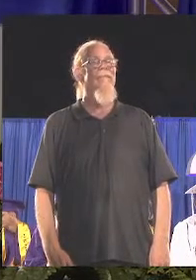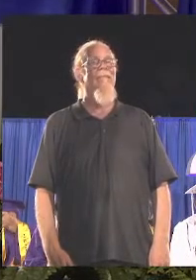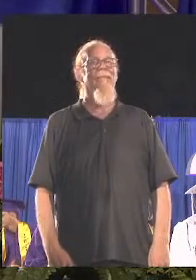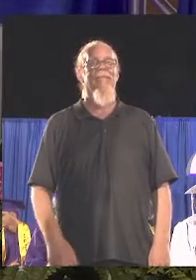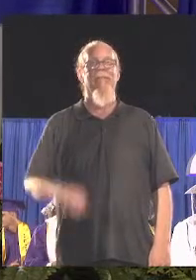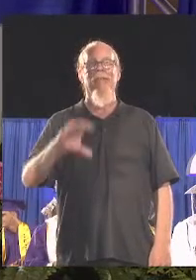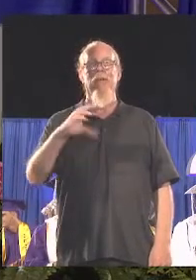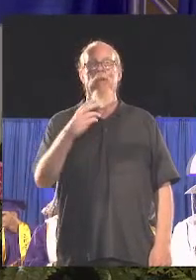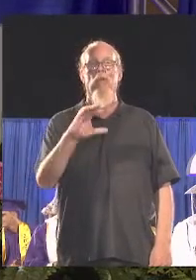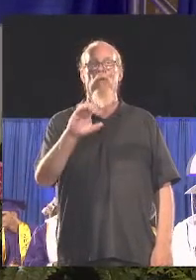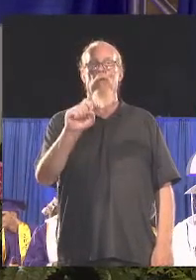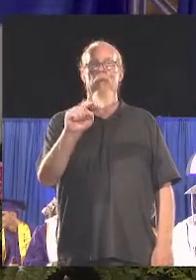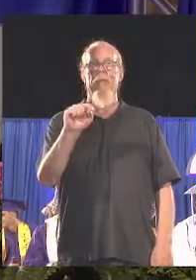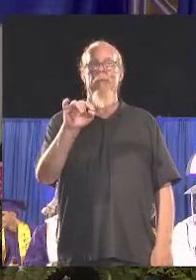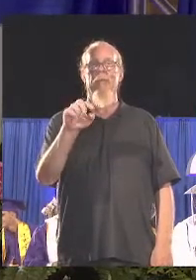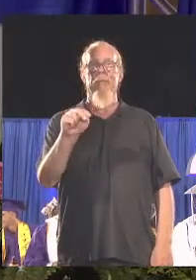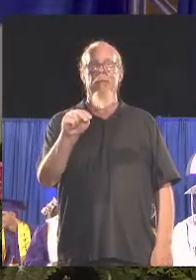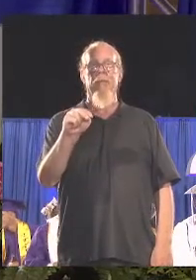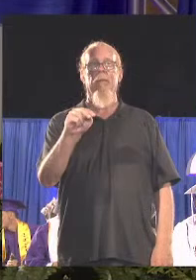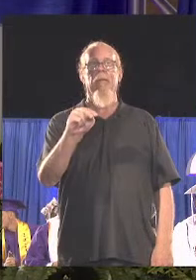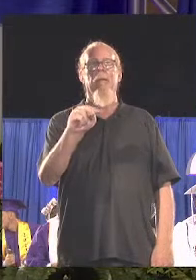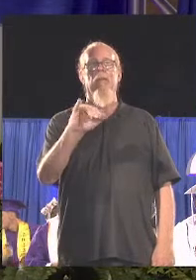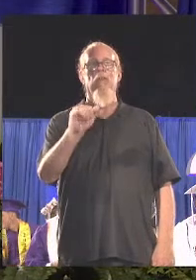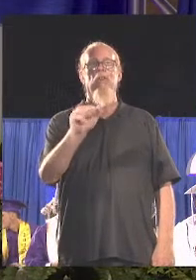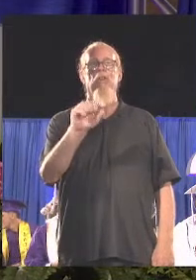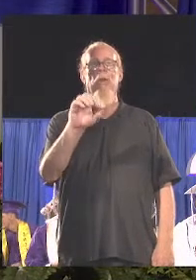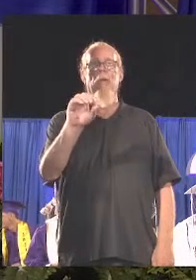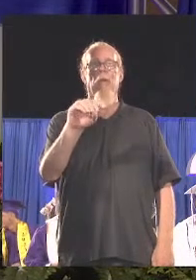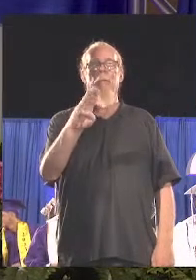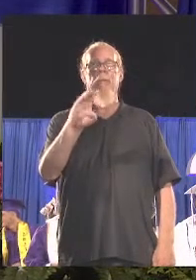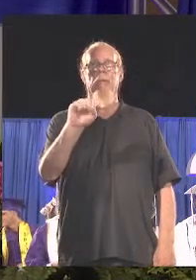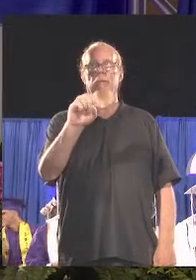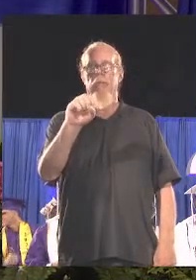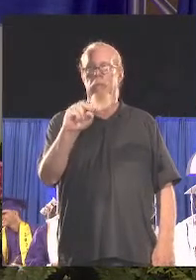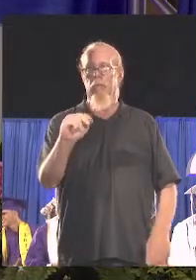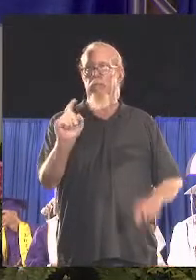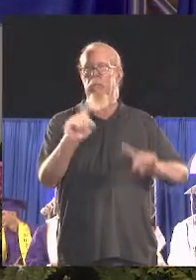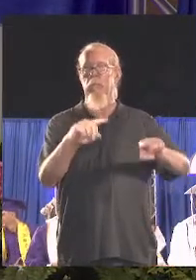Christian Jacob Garcia, St. Phillips College.